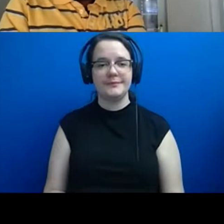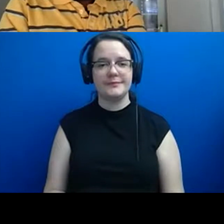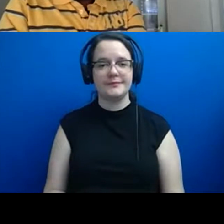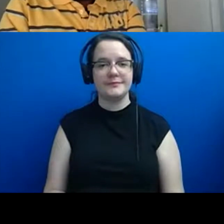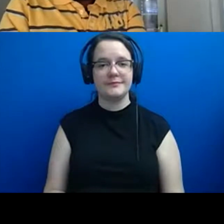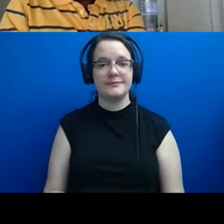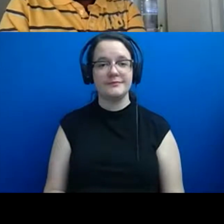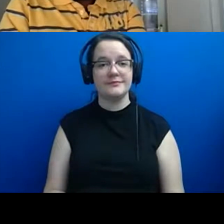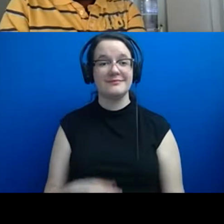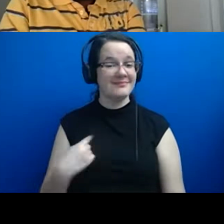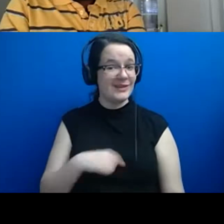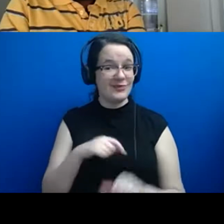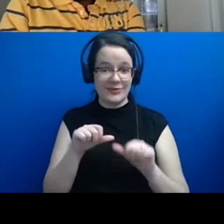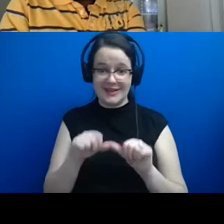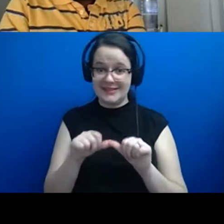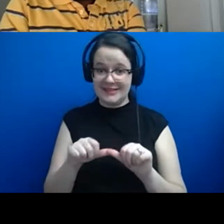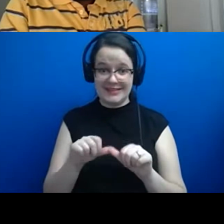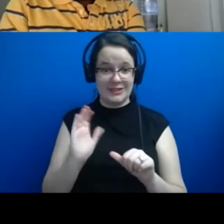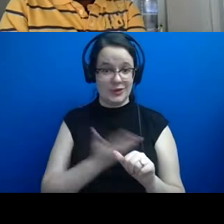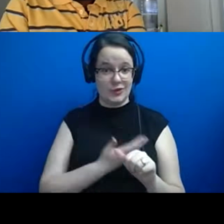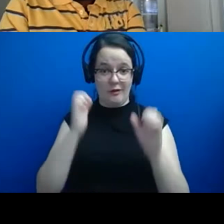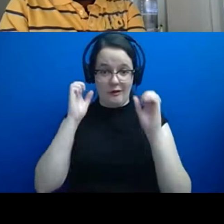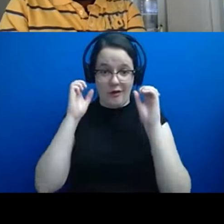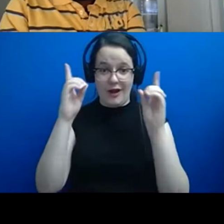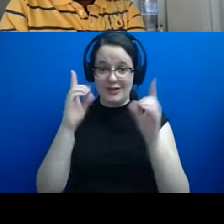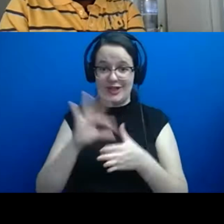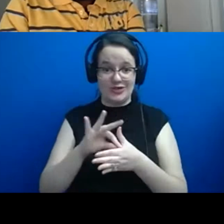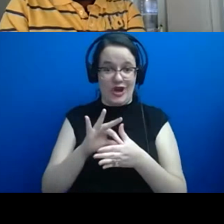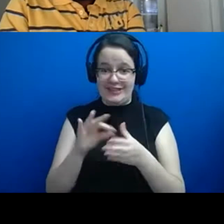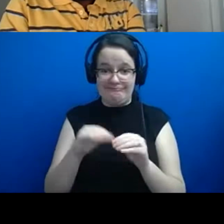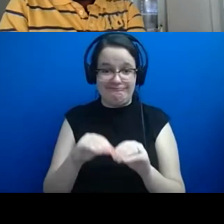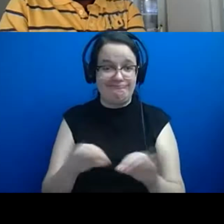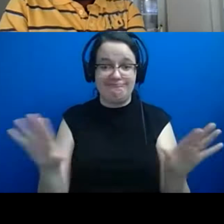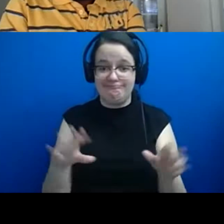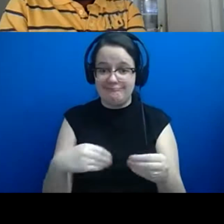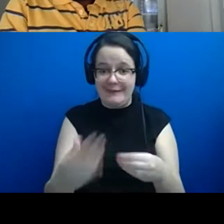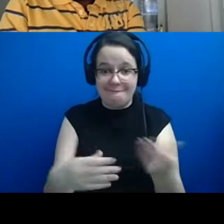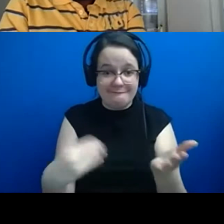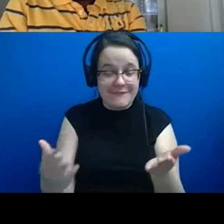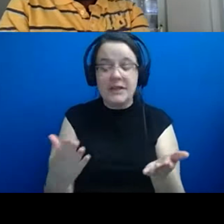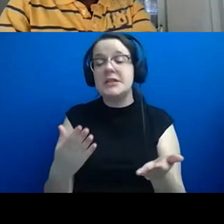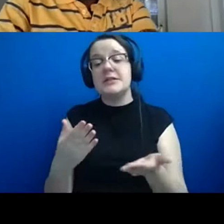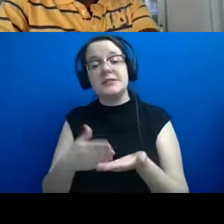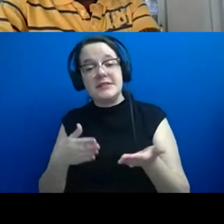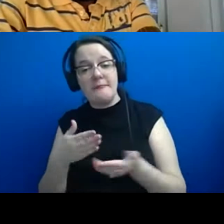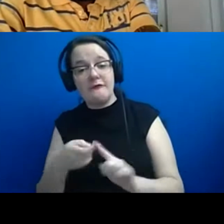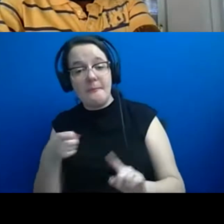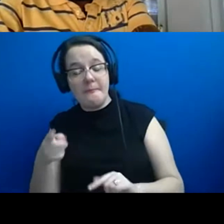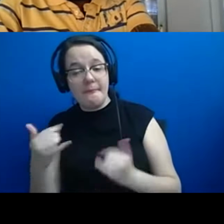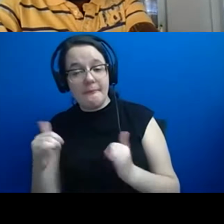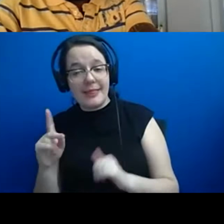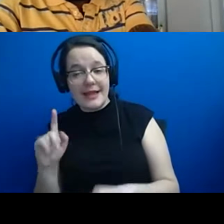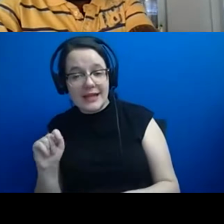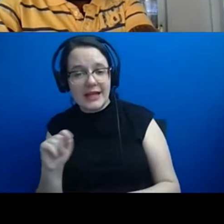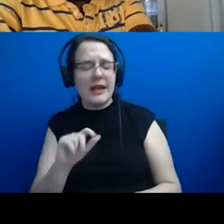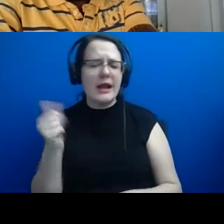to distribute our educational content, whether it be our play kits or our other content, such as